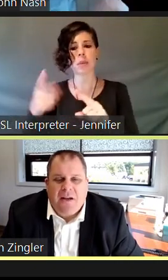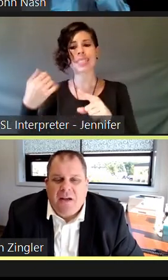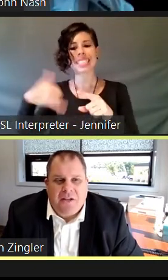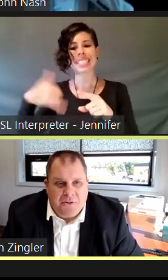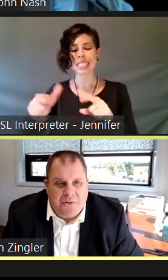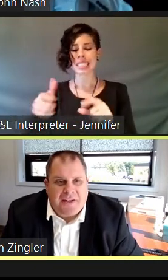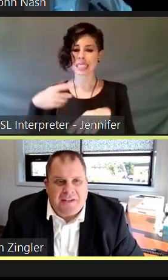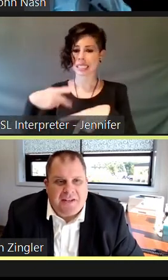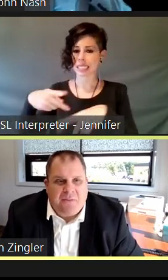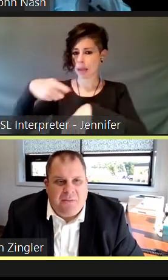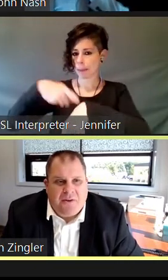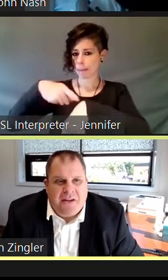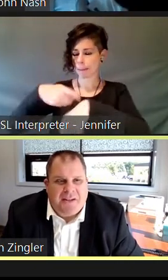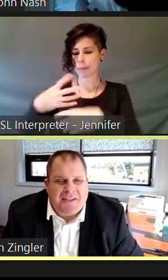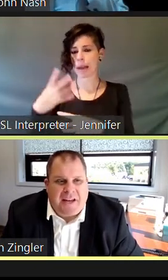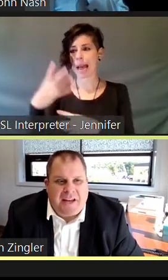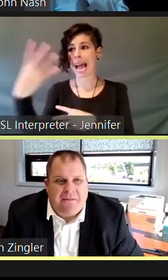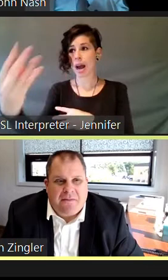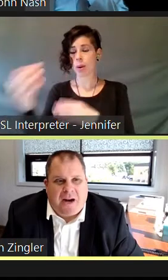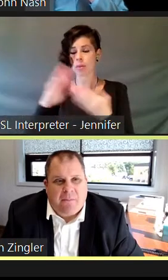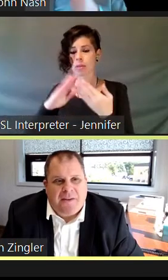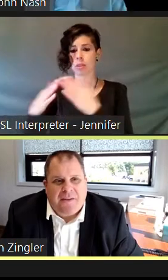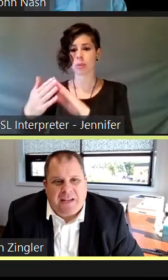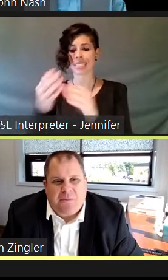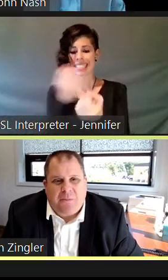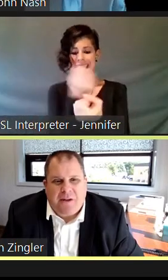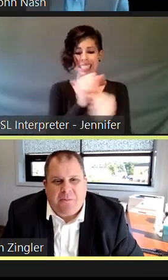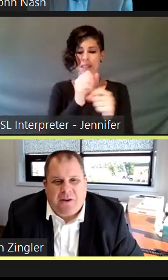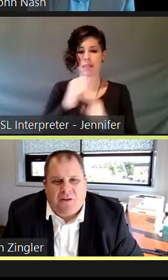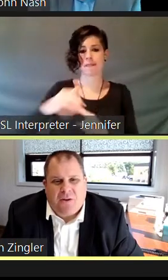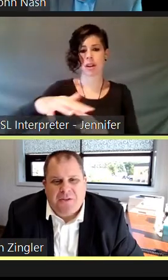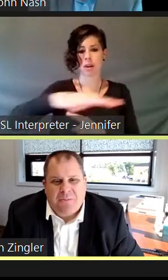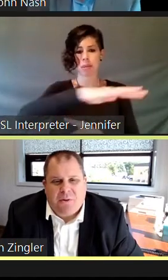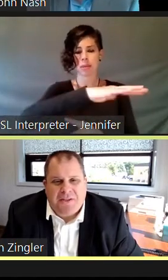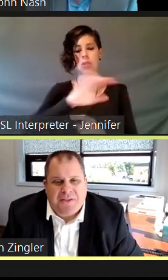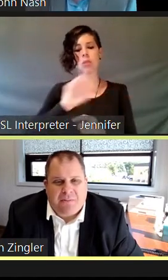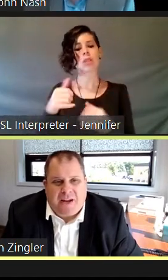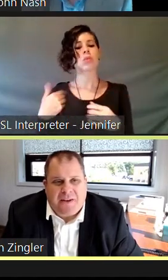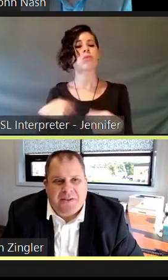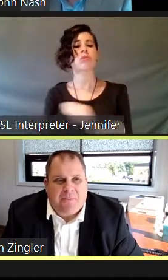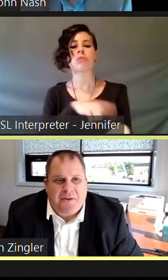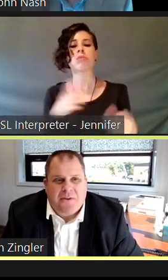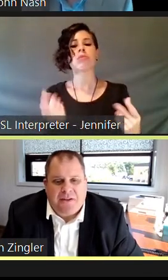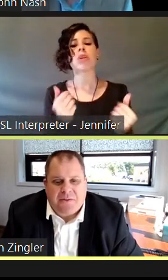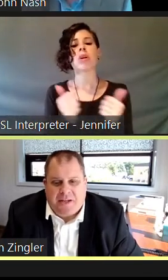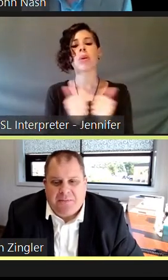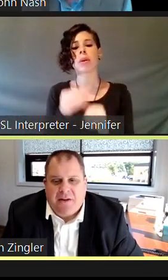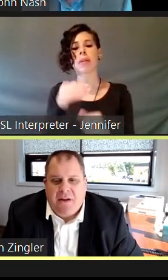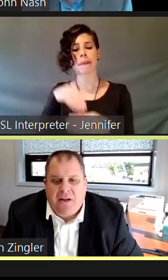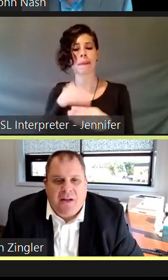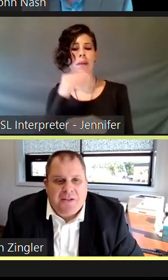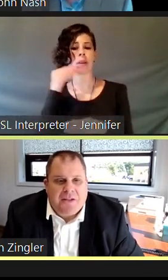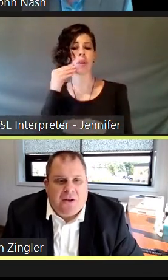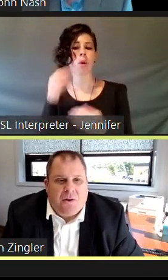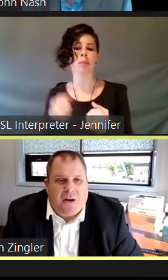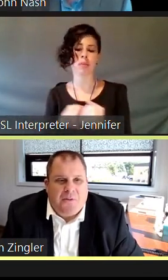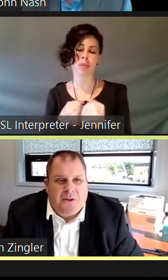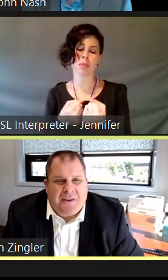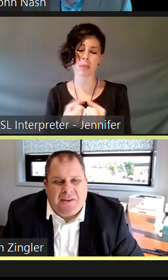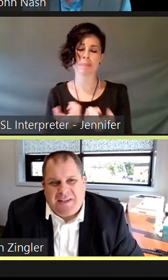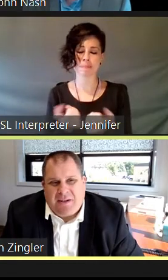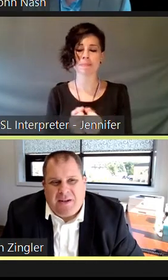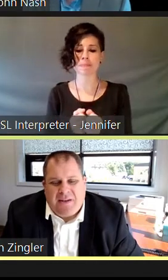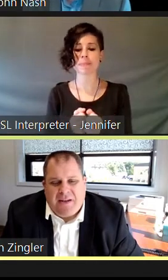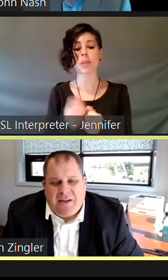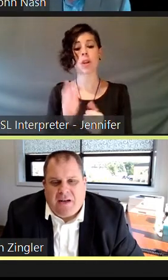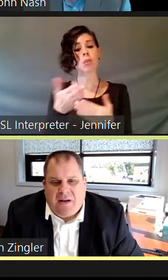and do things in the community in safe environments. And that's what we did with our in-home supports, is to provide those opportunities and respite. So those are the